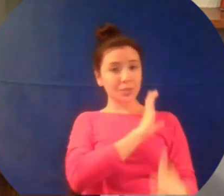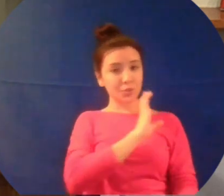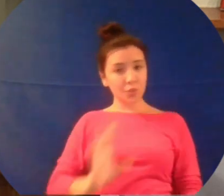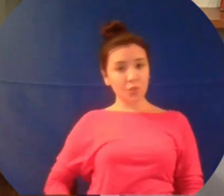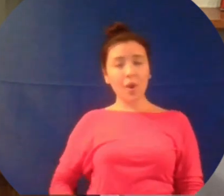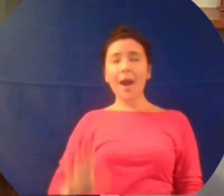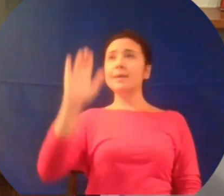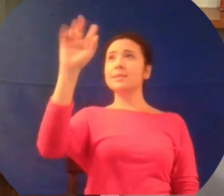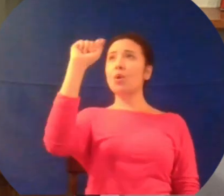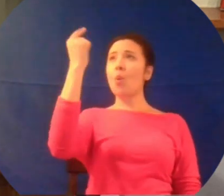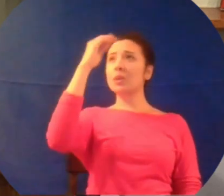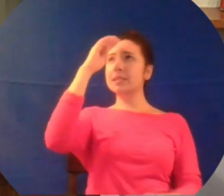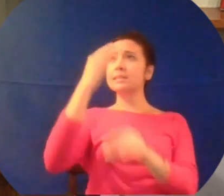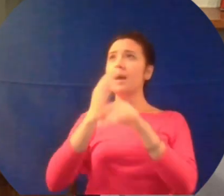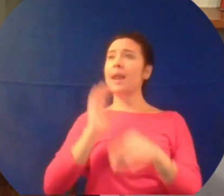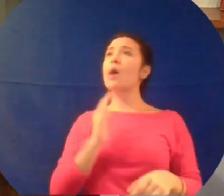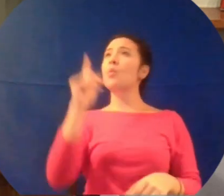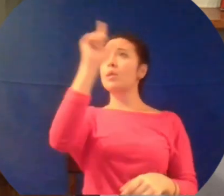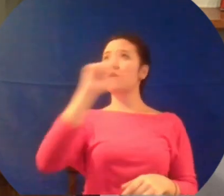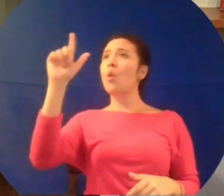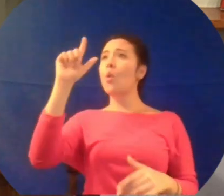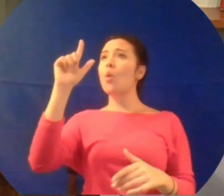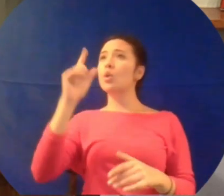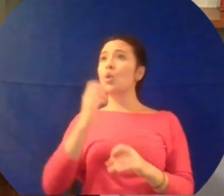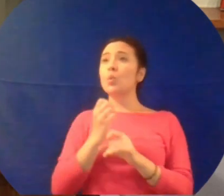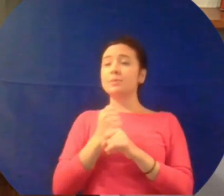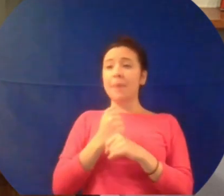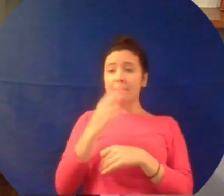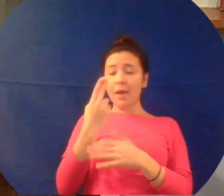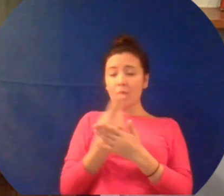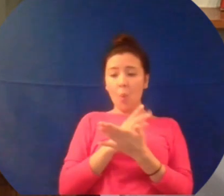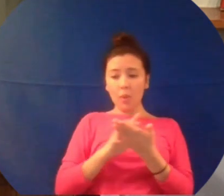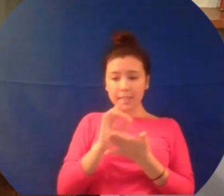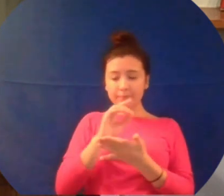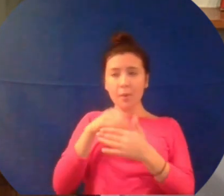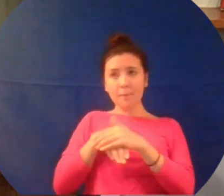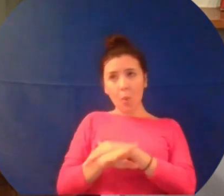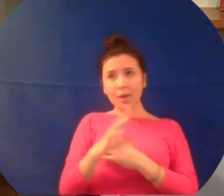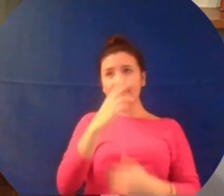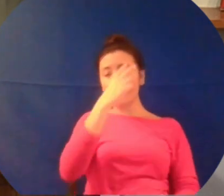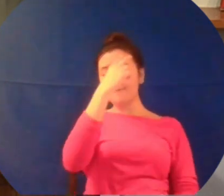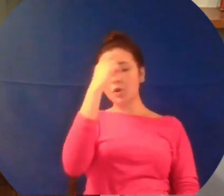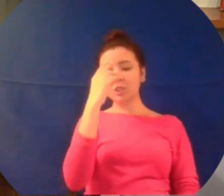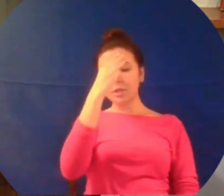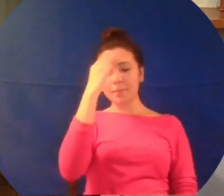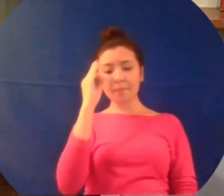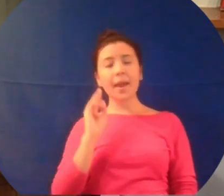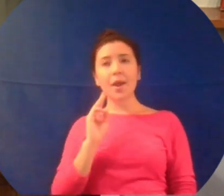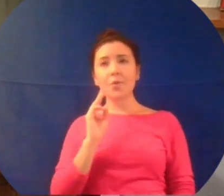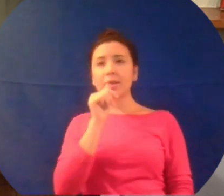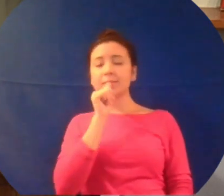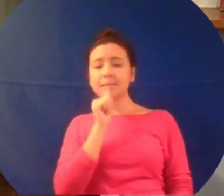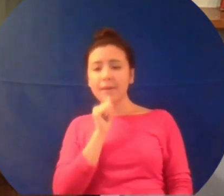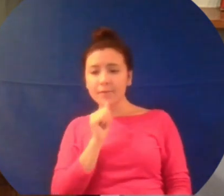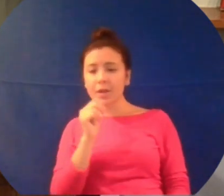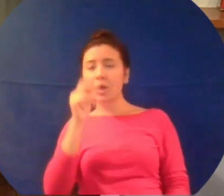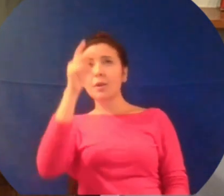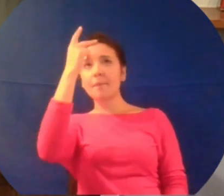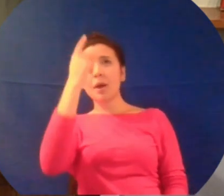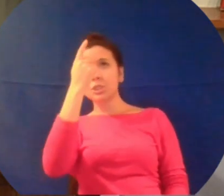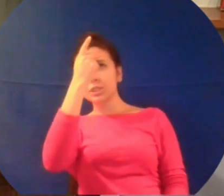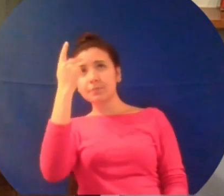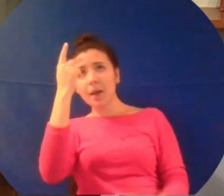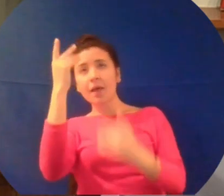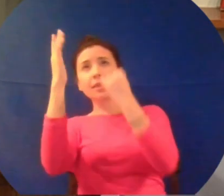Christ, his only Son, our Lord, who was conceived by the Holy Spirit, born of the Virgin Mary, suffered under Pontius